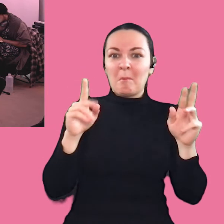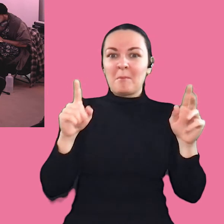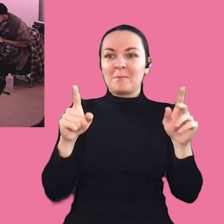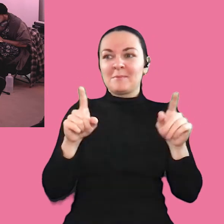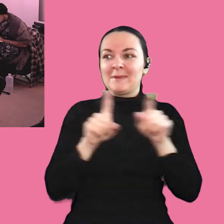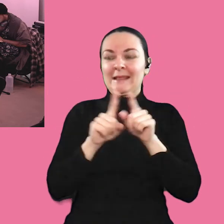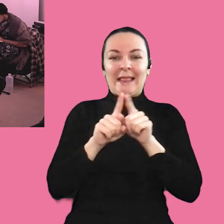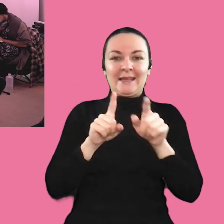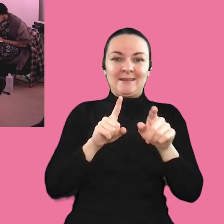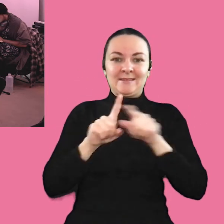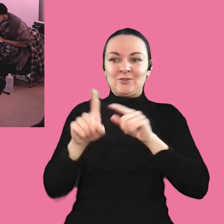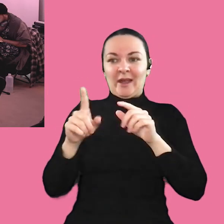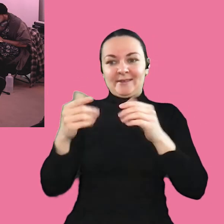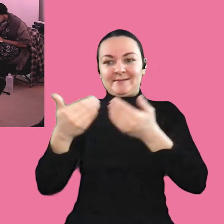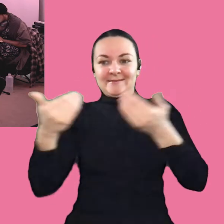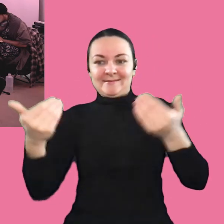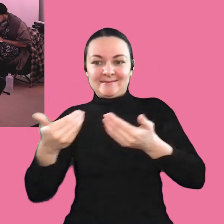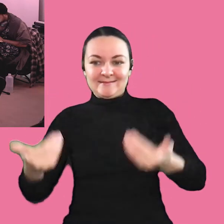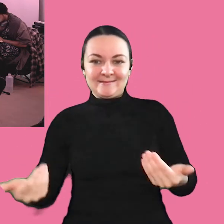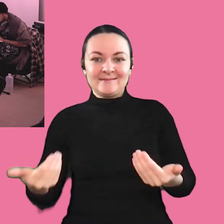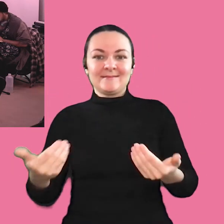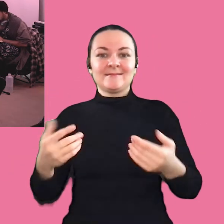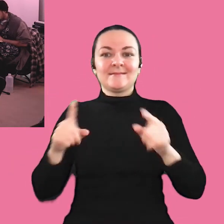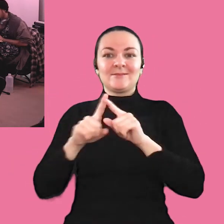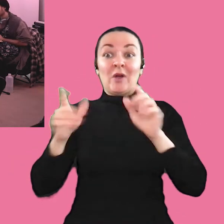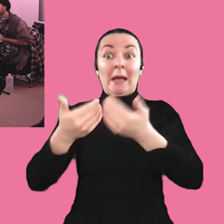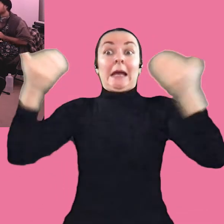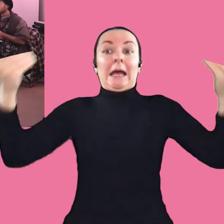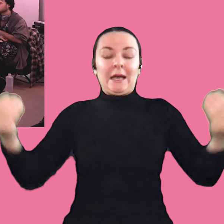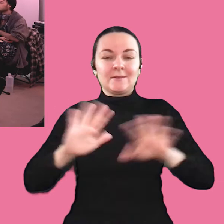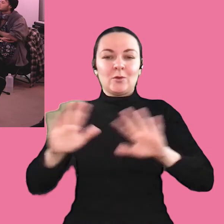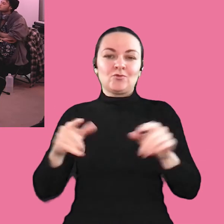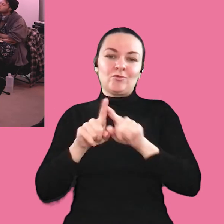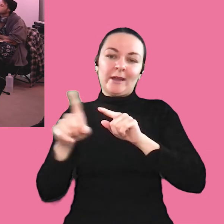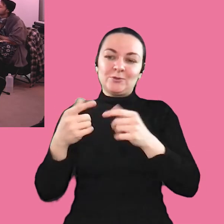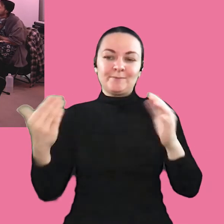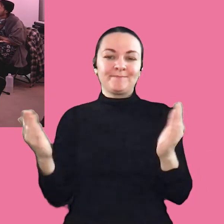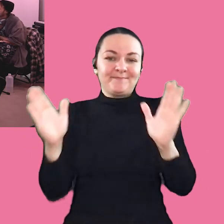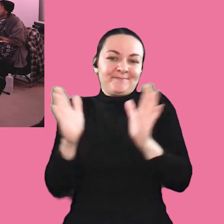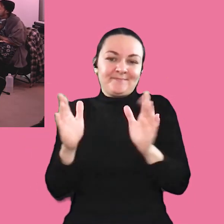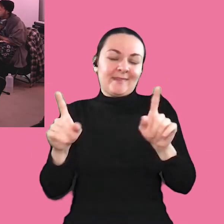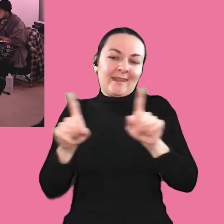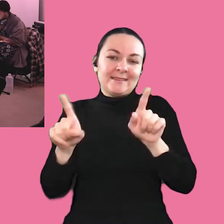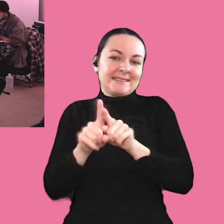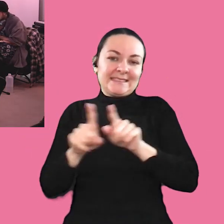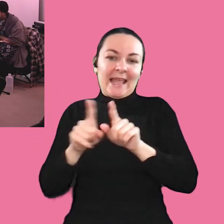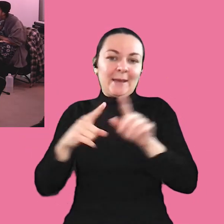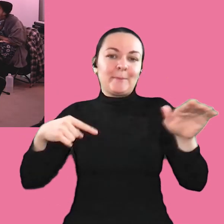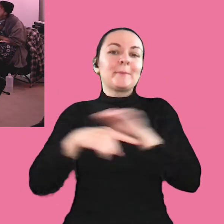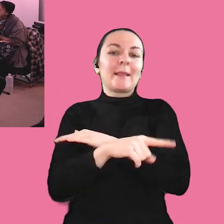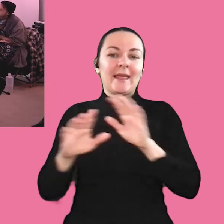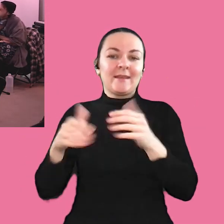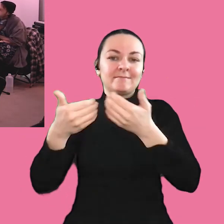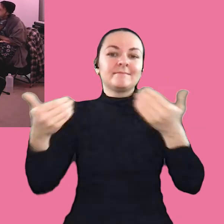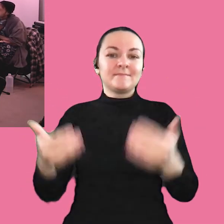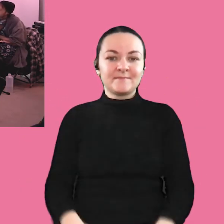hopefully no more so divided than it is when we walked into it. And what was really clear, one of the